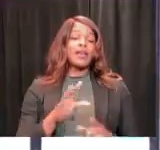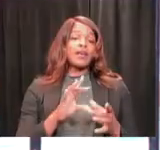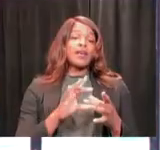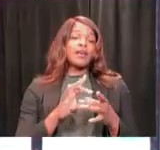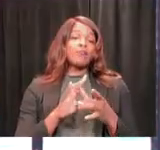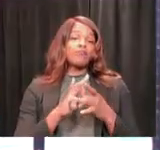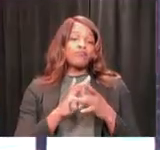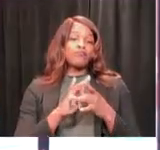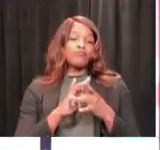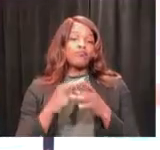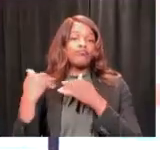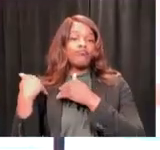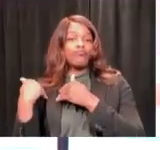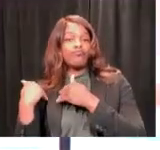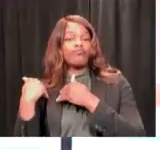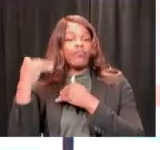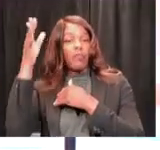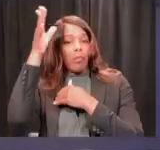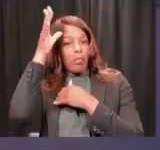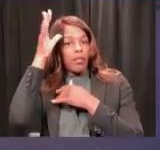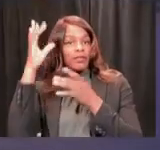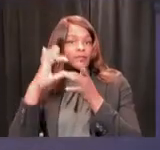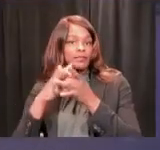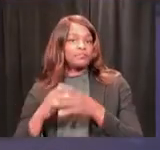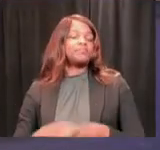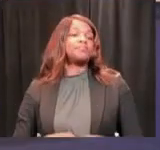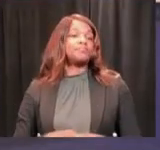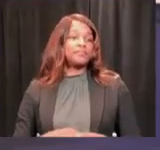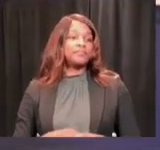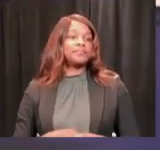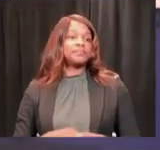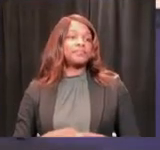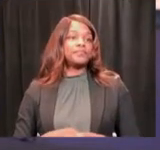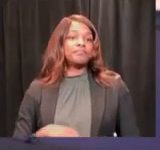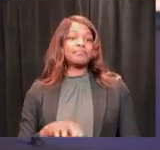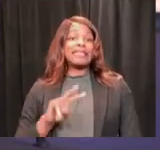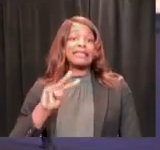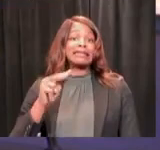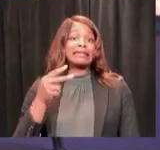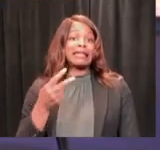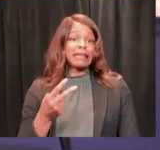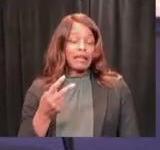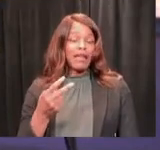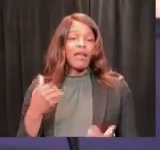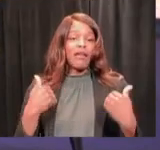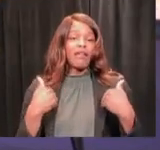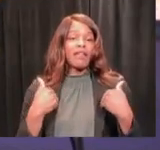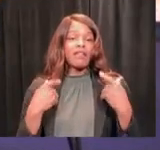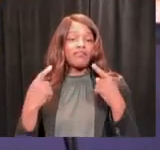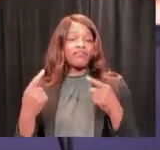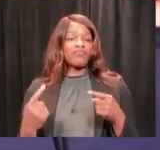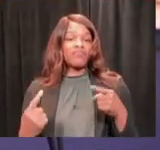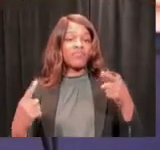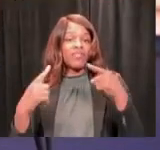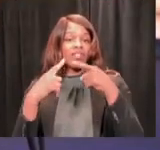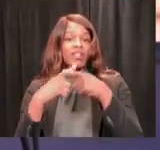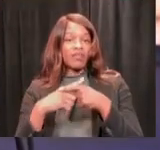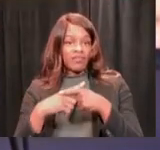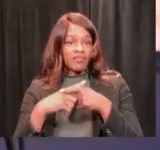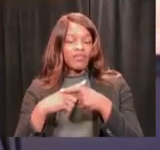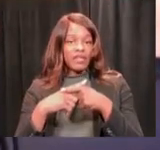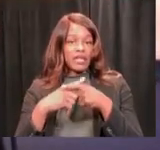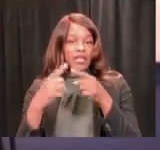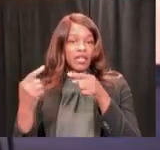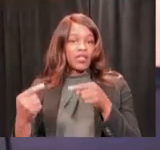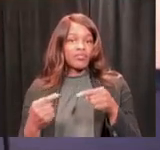related to fathers, but then secondly, there is also baggage that is also related to mothers,